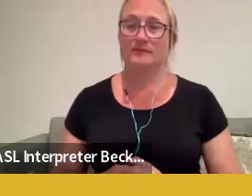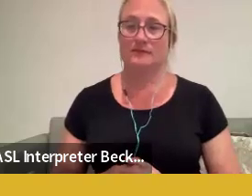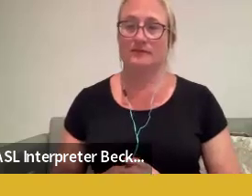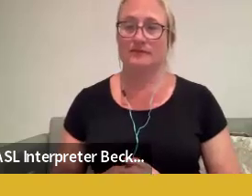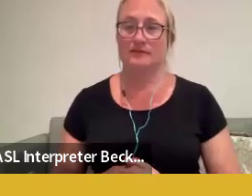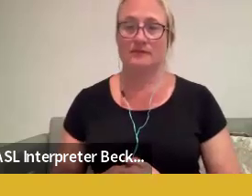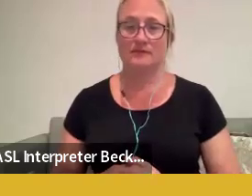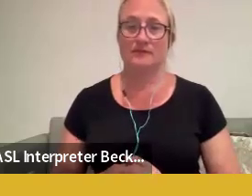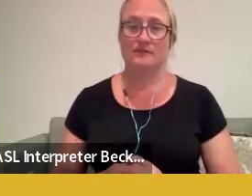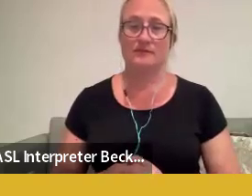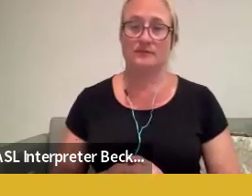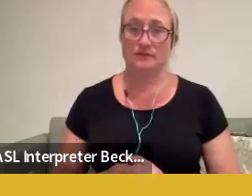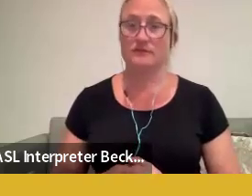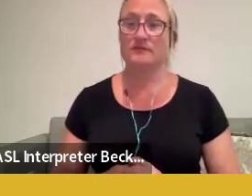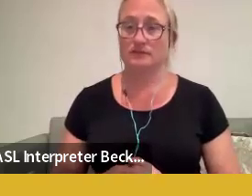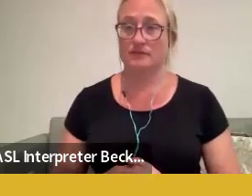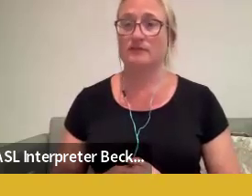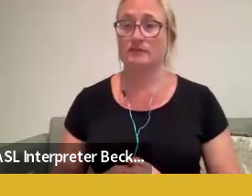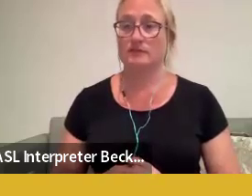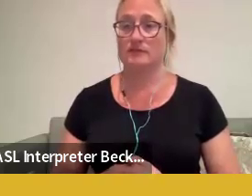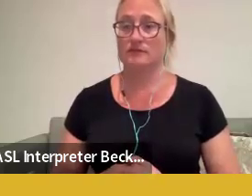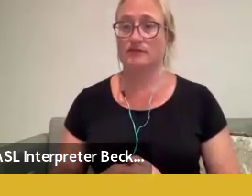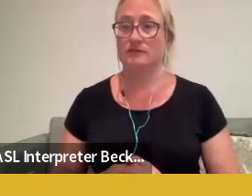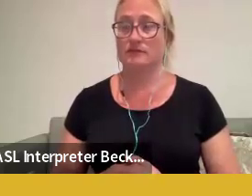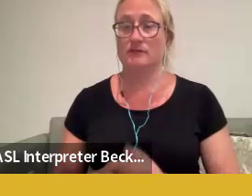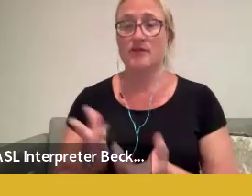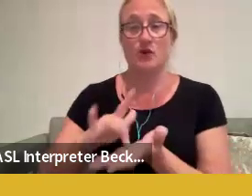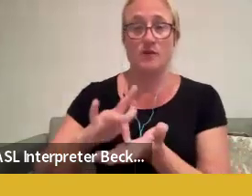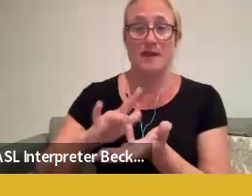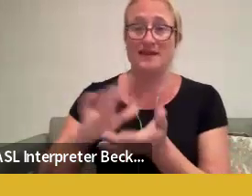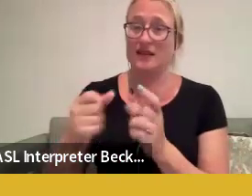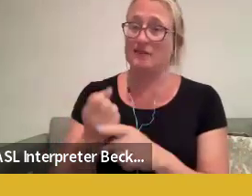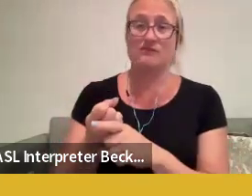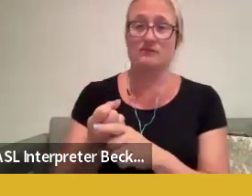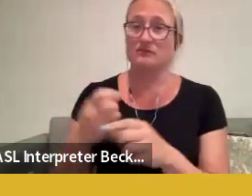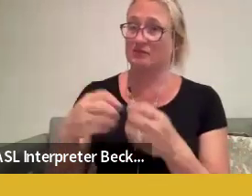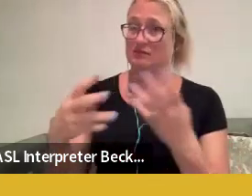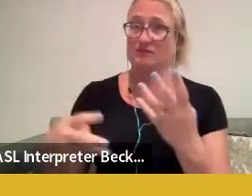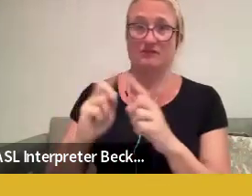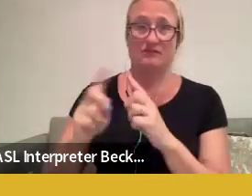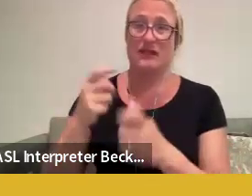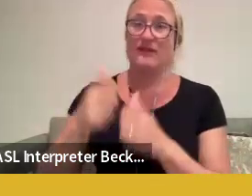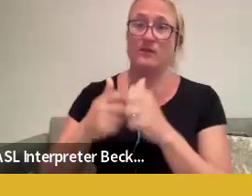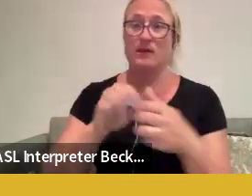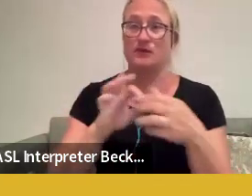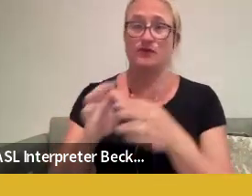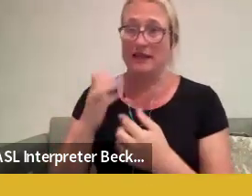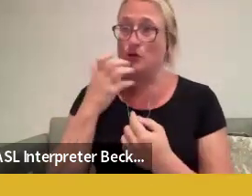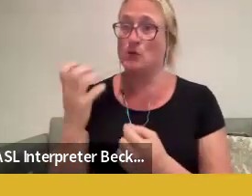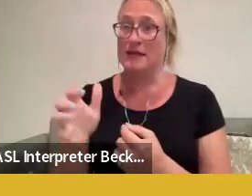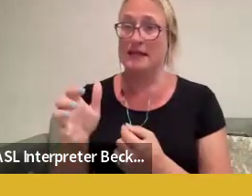are impacted by these medications. Um, yeah, there are many ways that these medications can impact